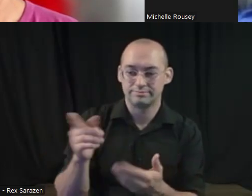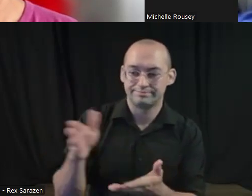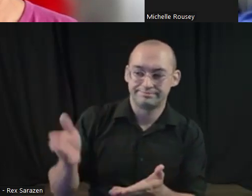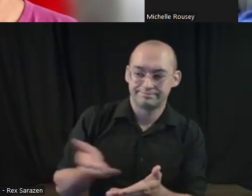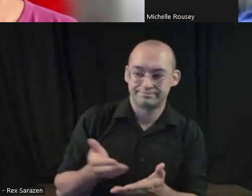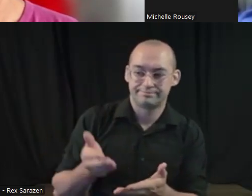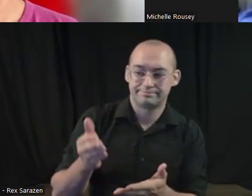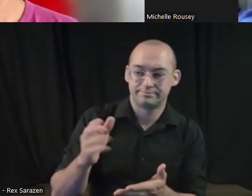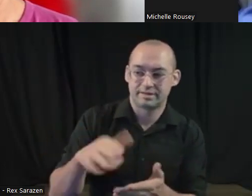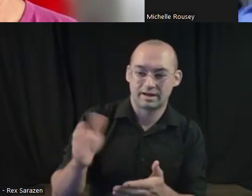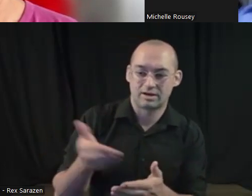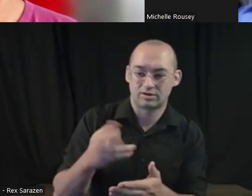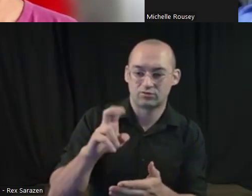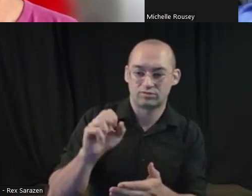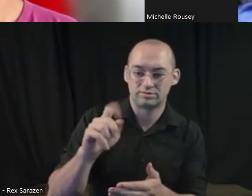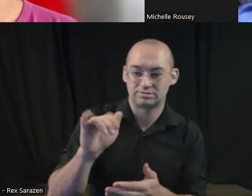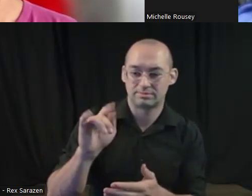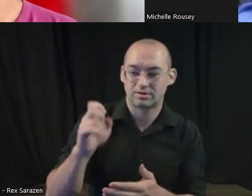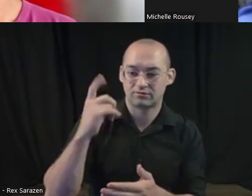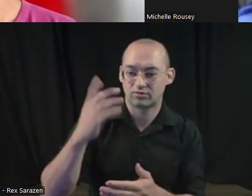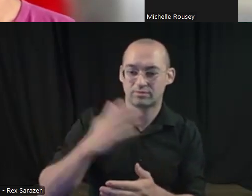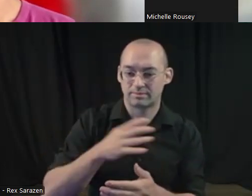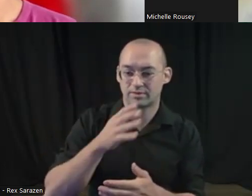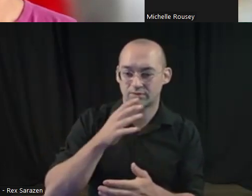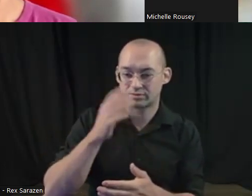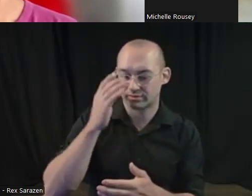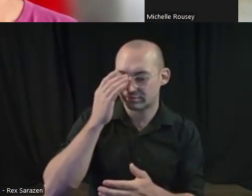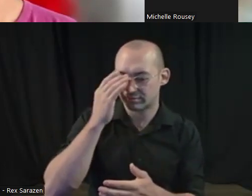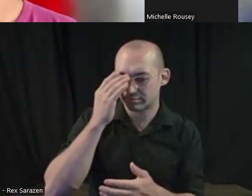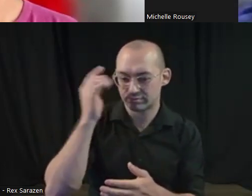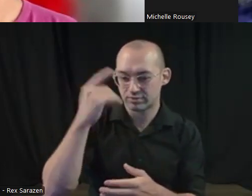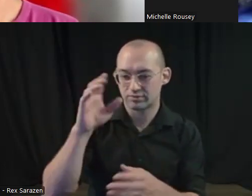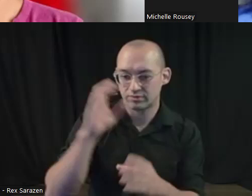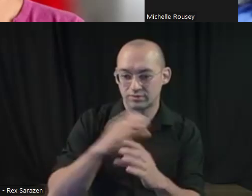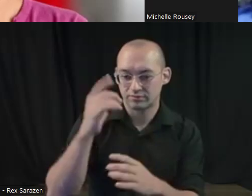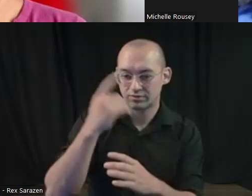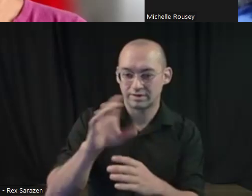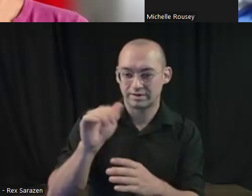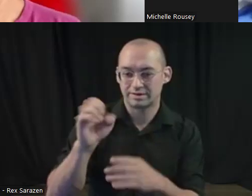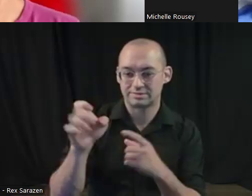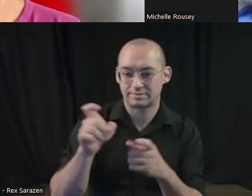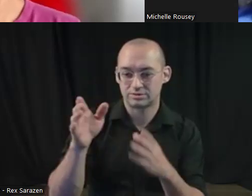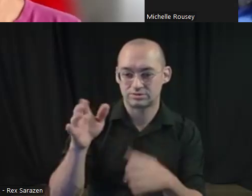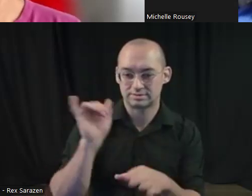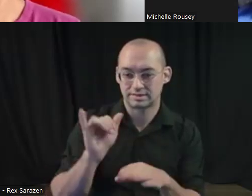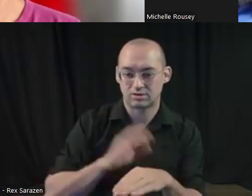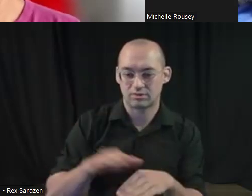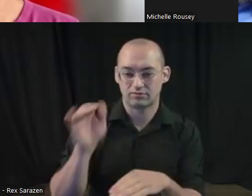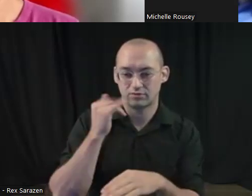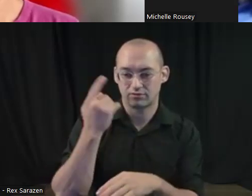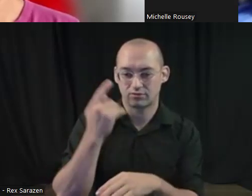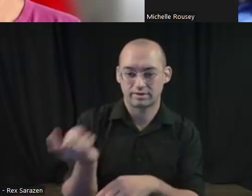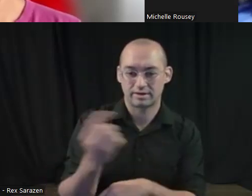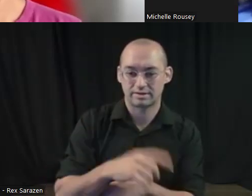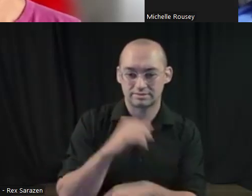while I moved my mother out of homelessness, searching for a case manager, and then staying on the phone for days in an attempt to learn not just years of